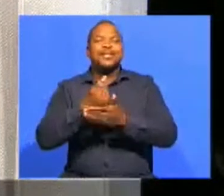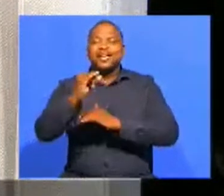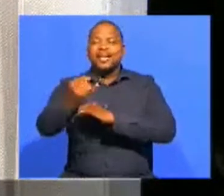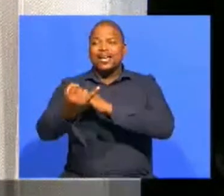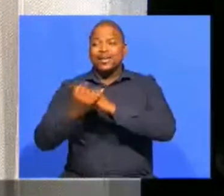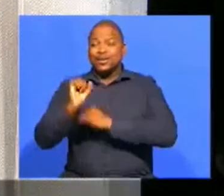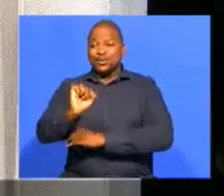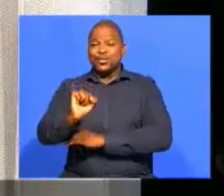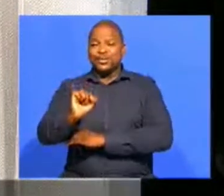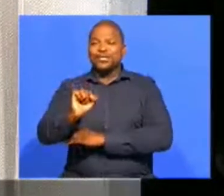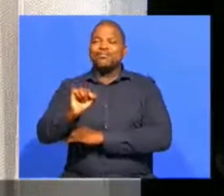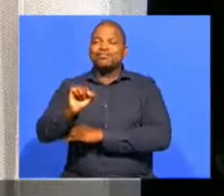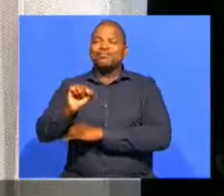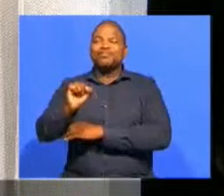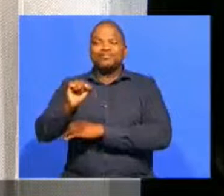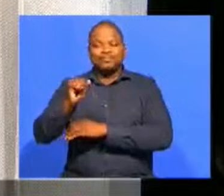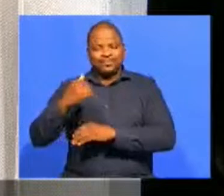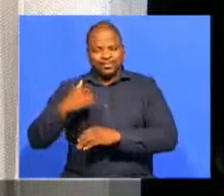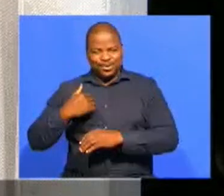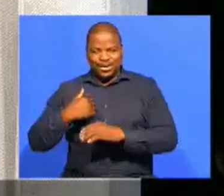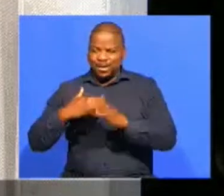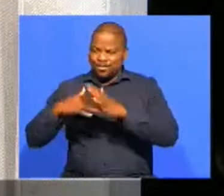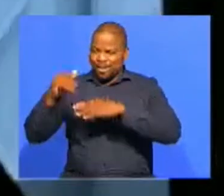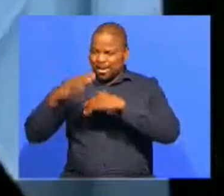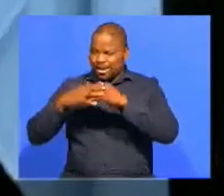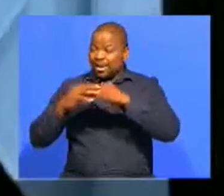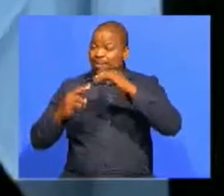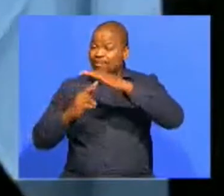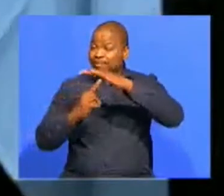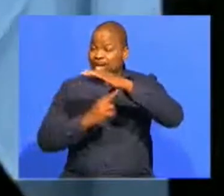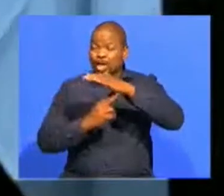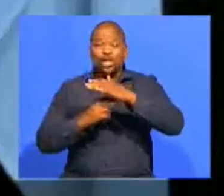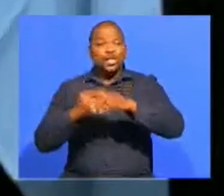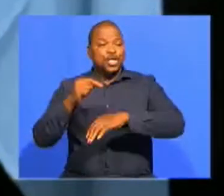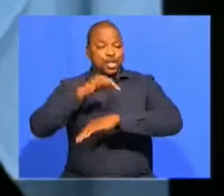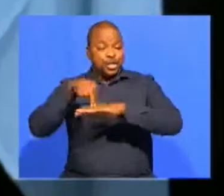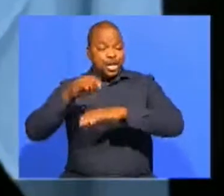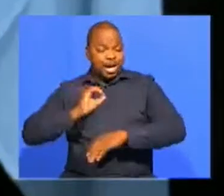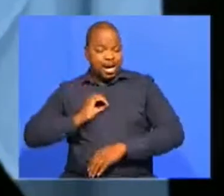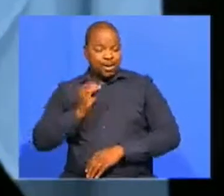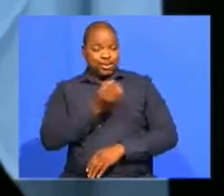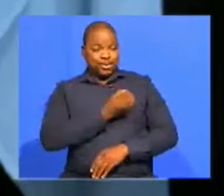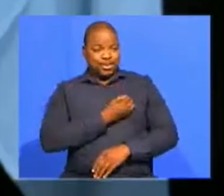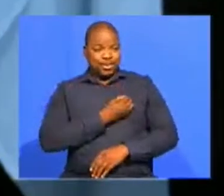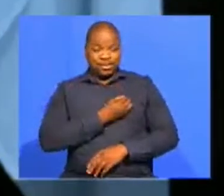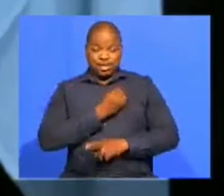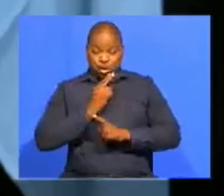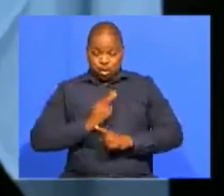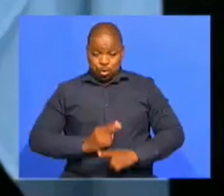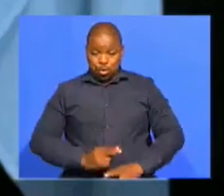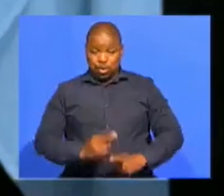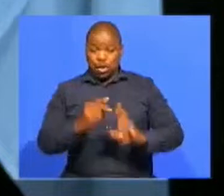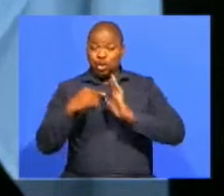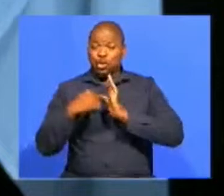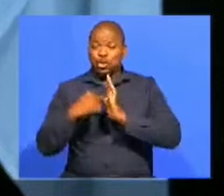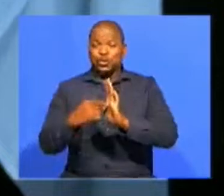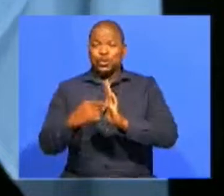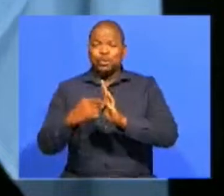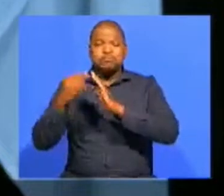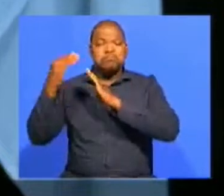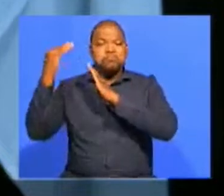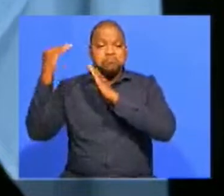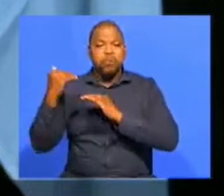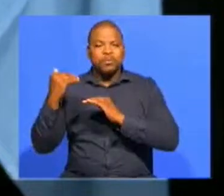invitation is a bridge being built between our nations, a gesture that signifies